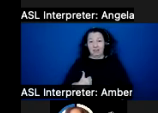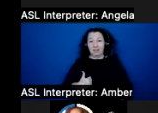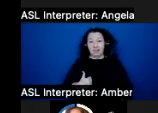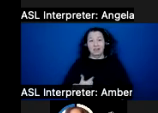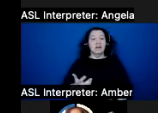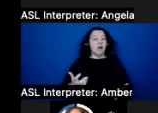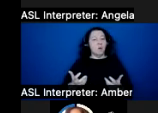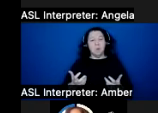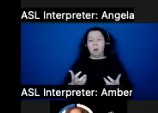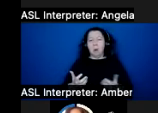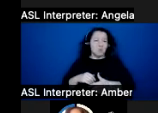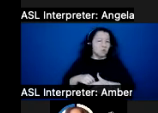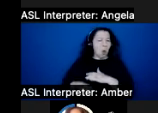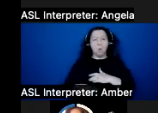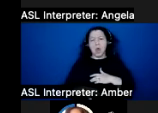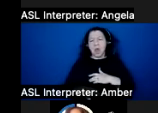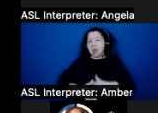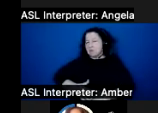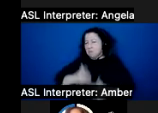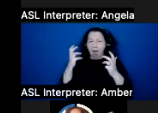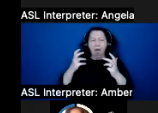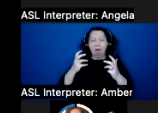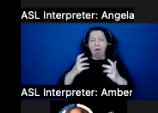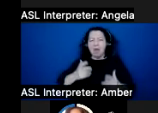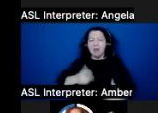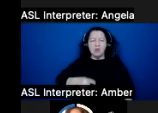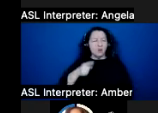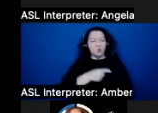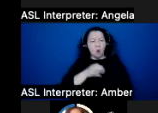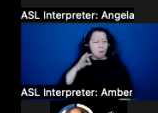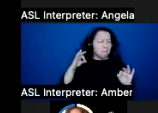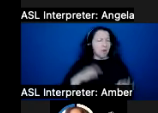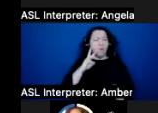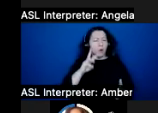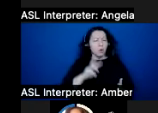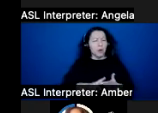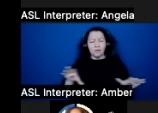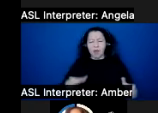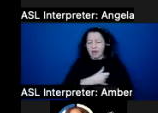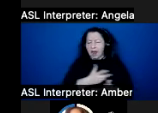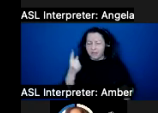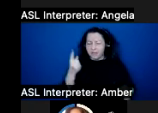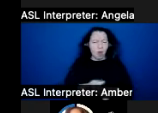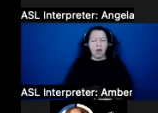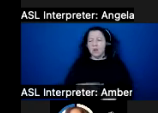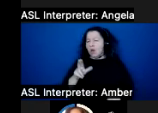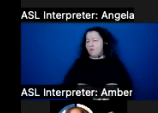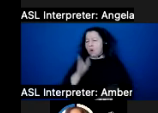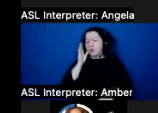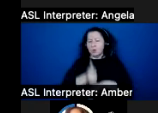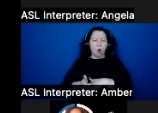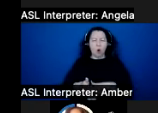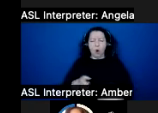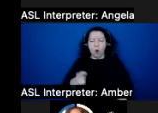wanting to go in kind of raring and ready to go, like, you're the perfect witness, we've done everything right. Of course they're going to charge it.